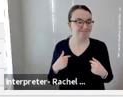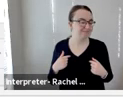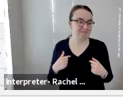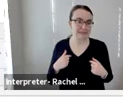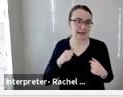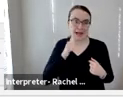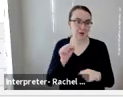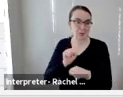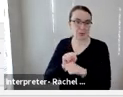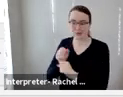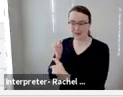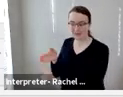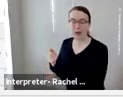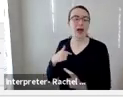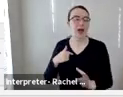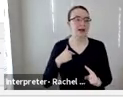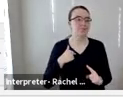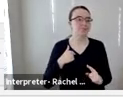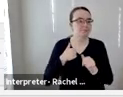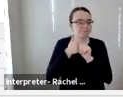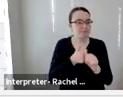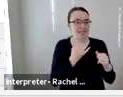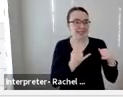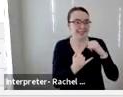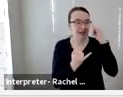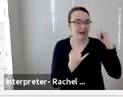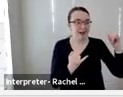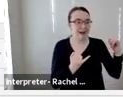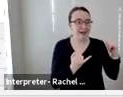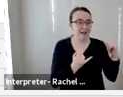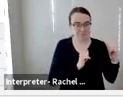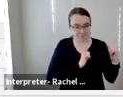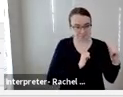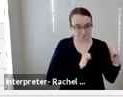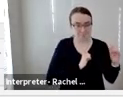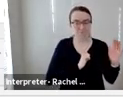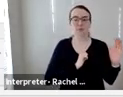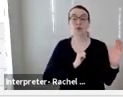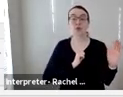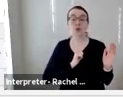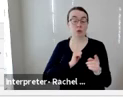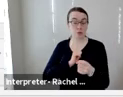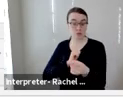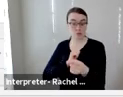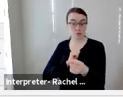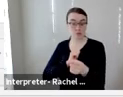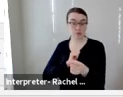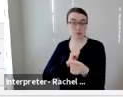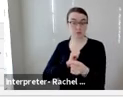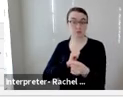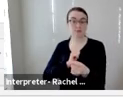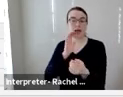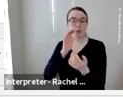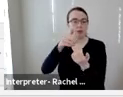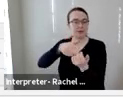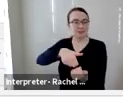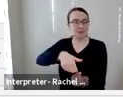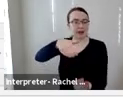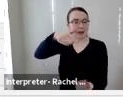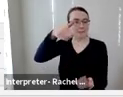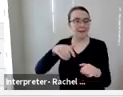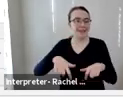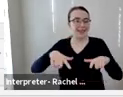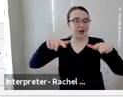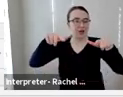way. I'm a line-based guy. So then I split things up into layers, right? And I start